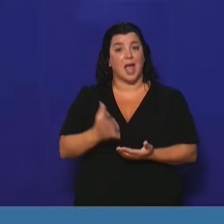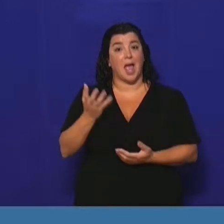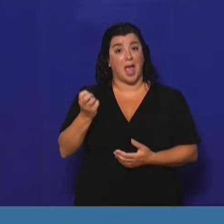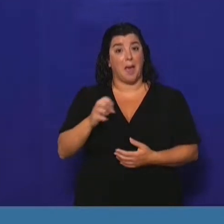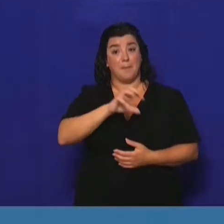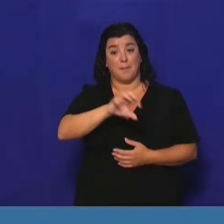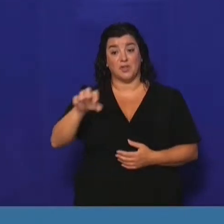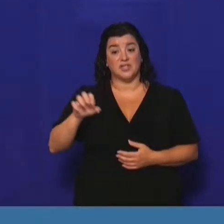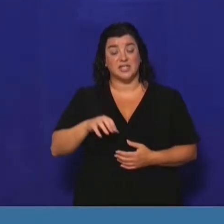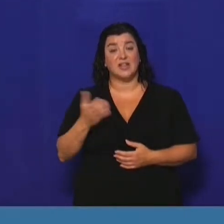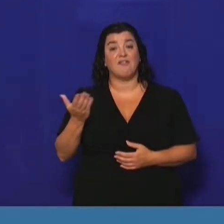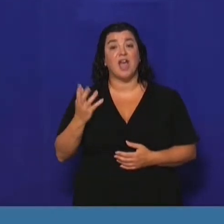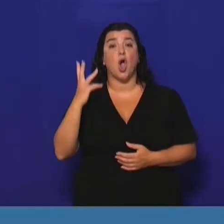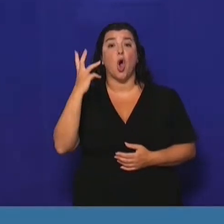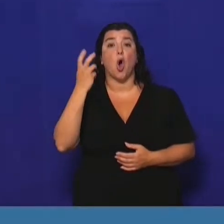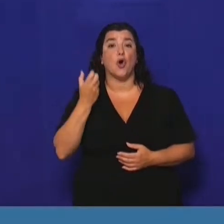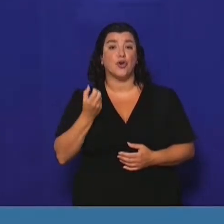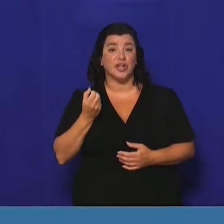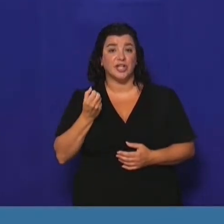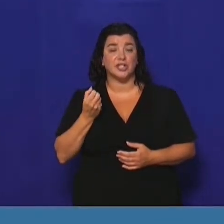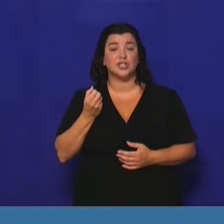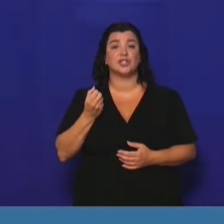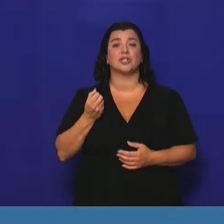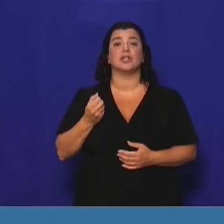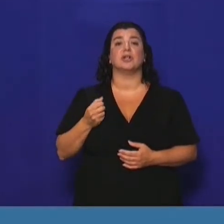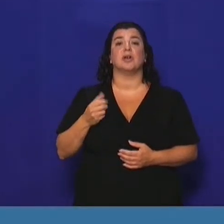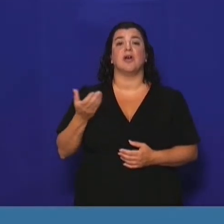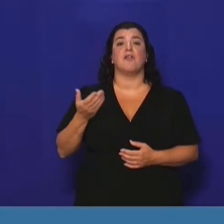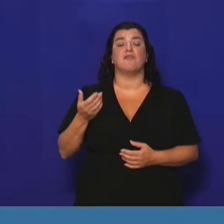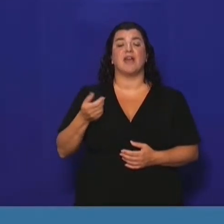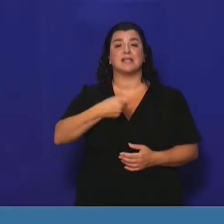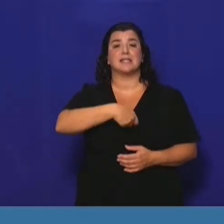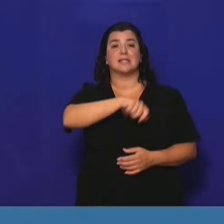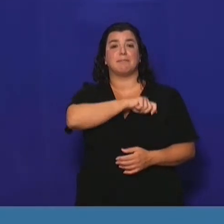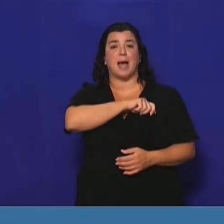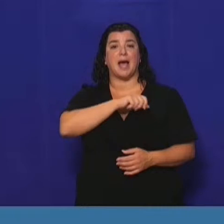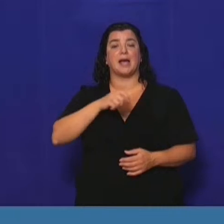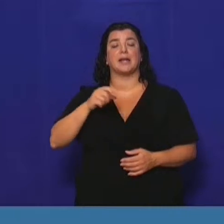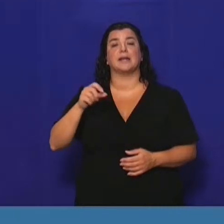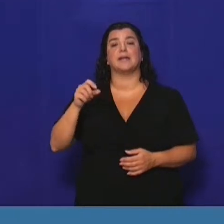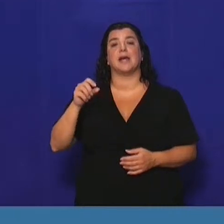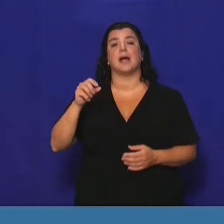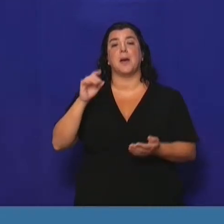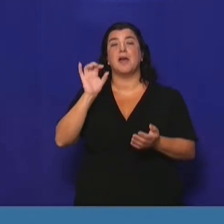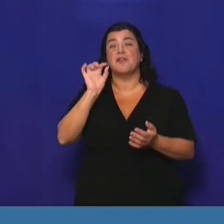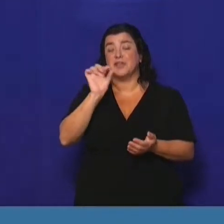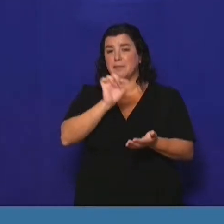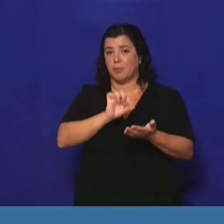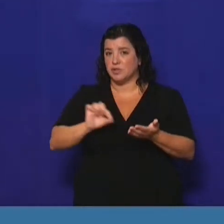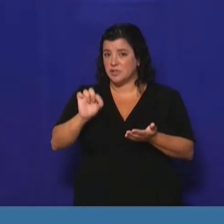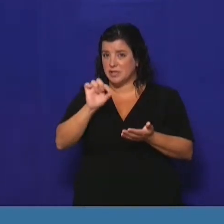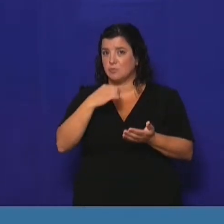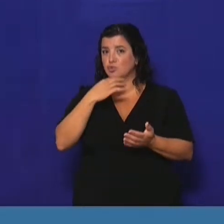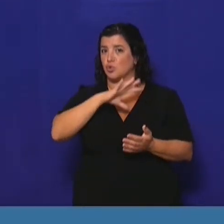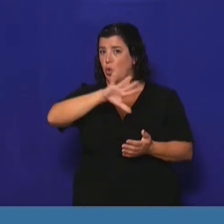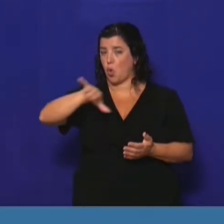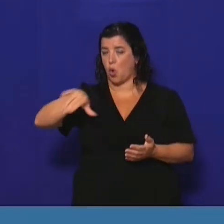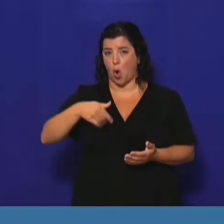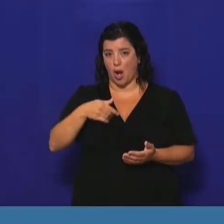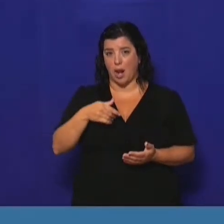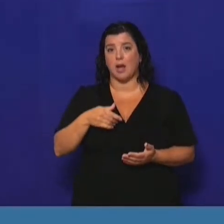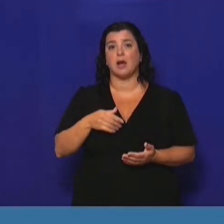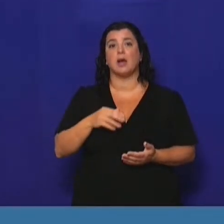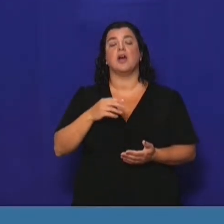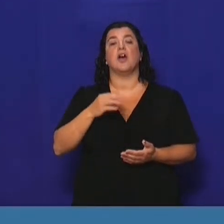l-Amber countries li huma Rumanija, Spanja, speċifikament Barcellona, Girona u Madrid, Czech Republic, Tunizija u Franza, propju